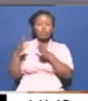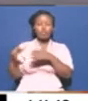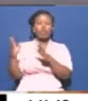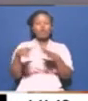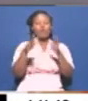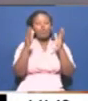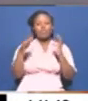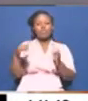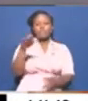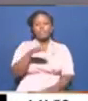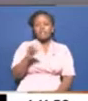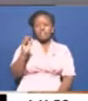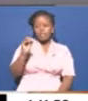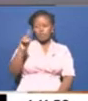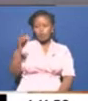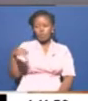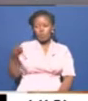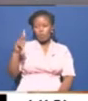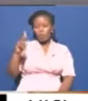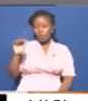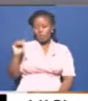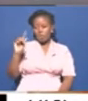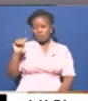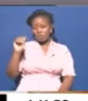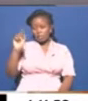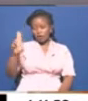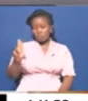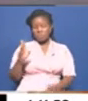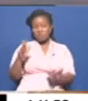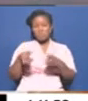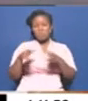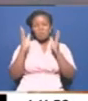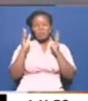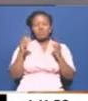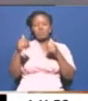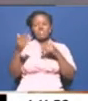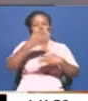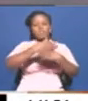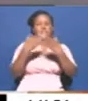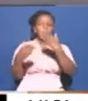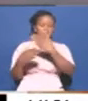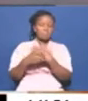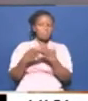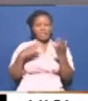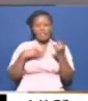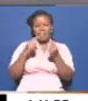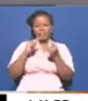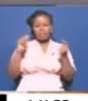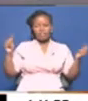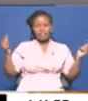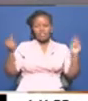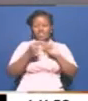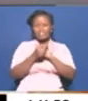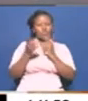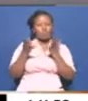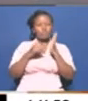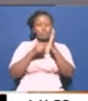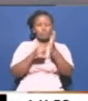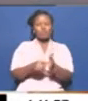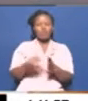Municipality. The roads, which have been upgraded to bitumen standards, have transformed the outlook of the town, which has in the past